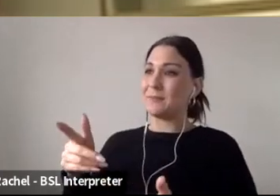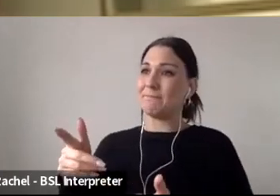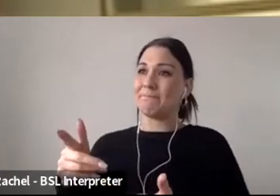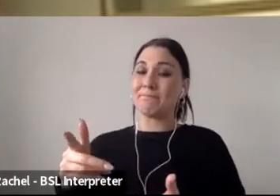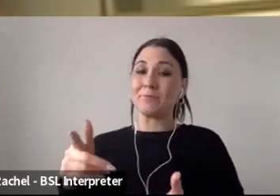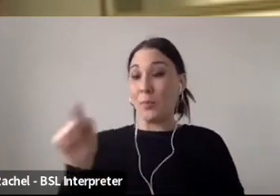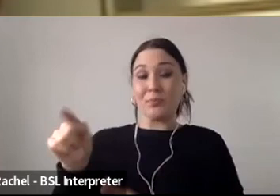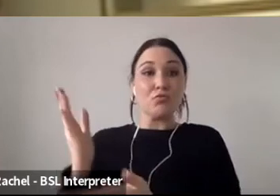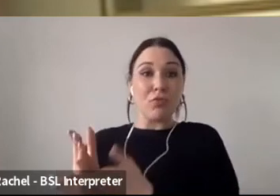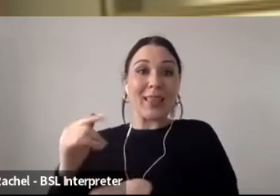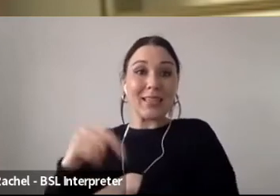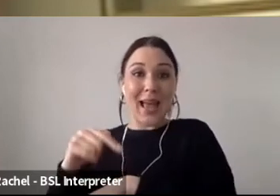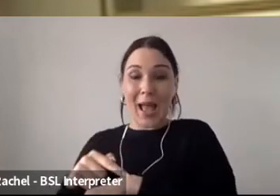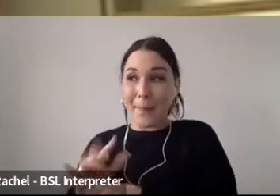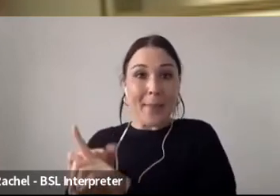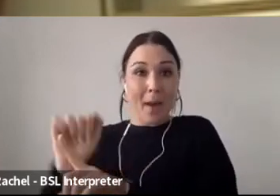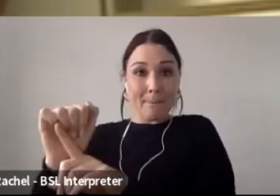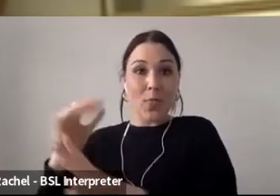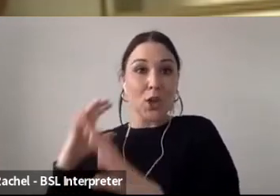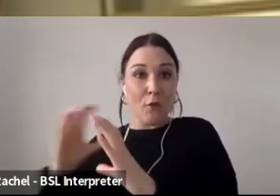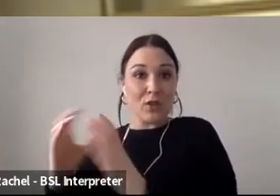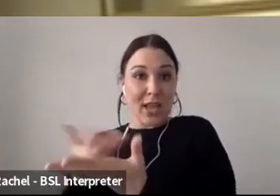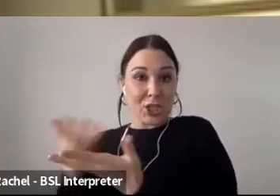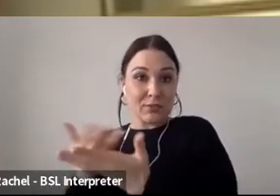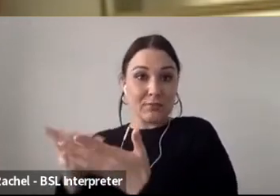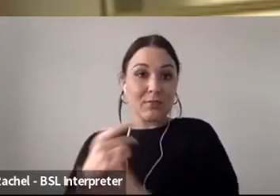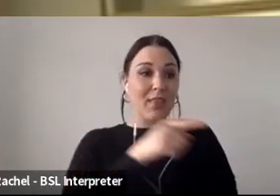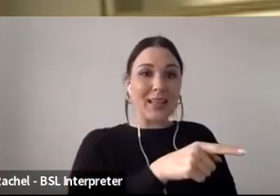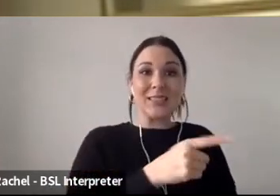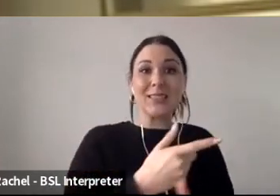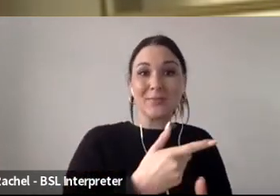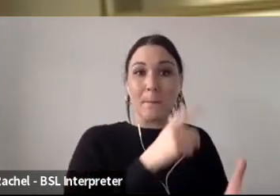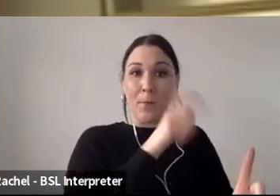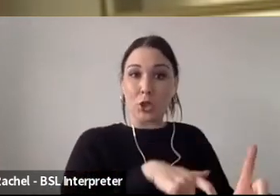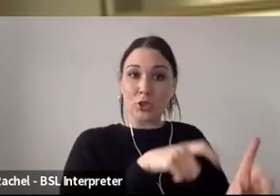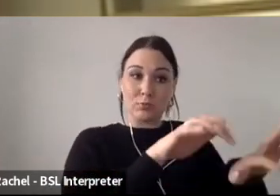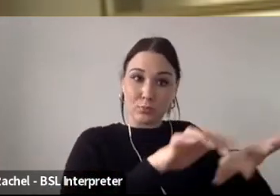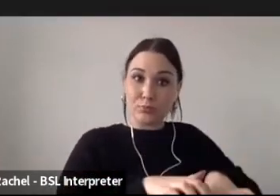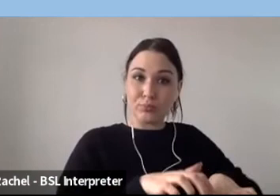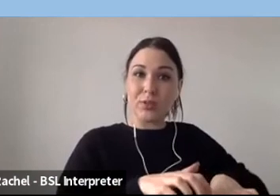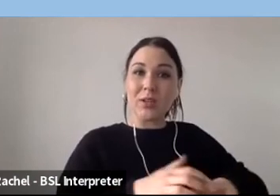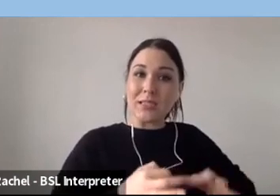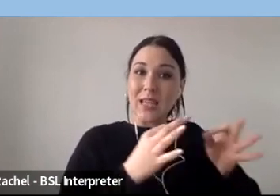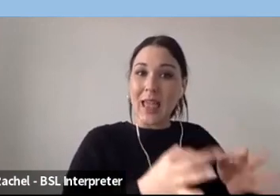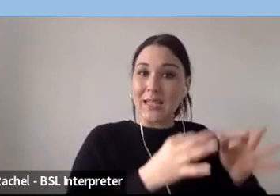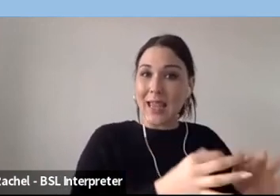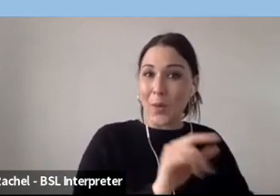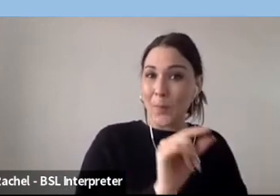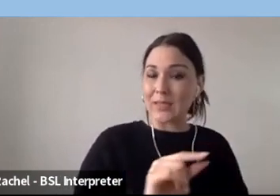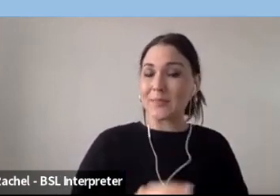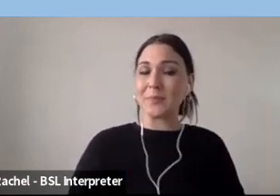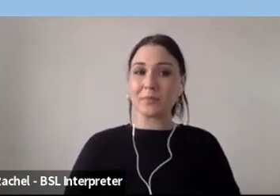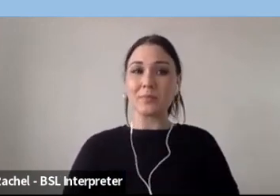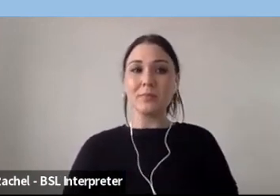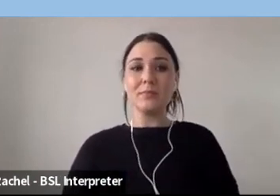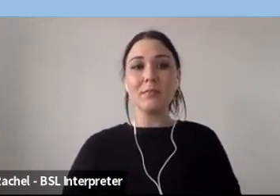so that I'm able to keep up with the computation. So they're the two main of caption. Okay, thank you.